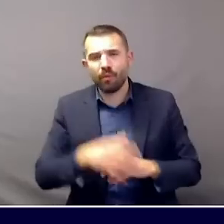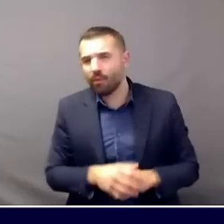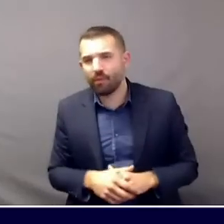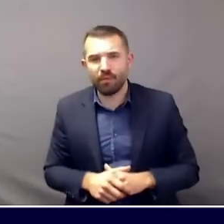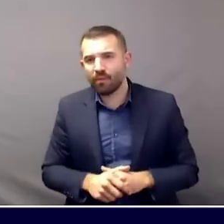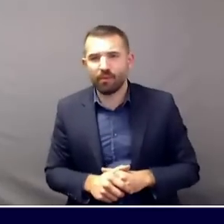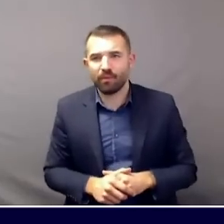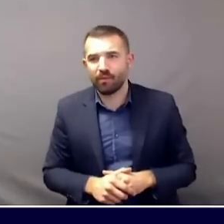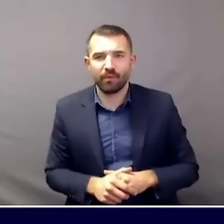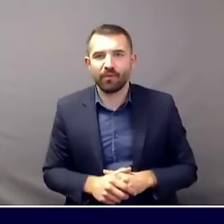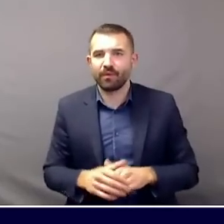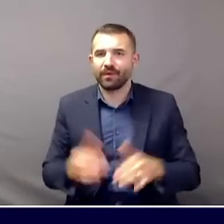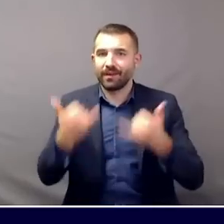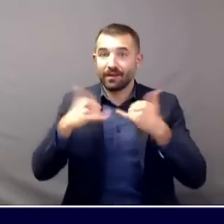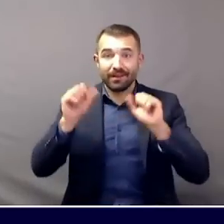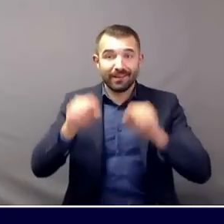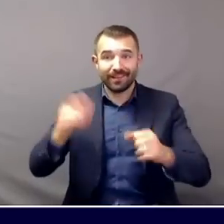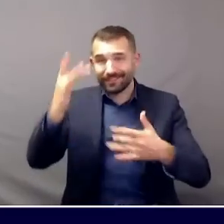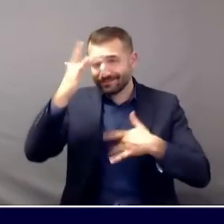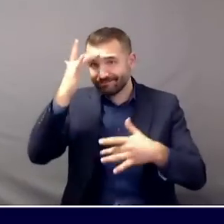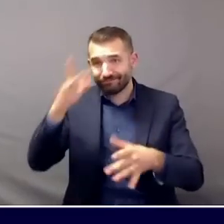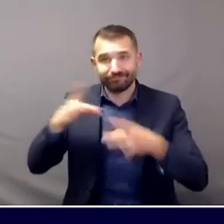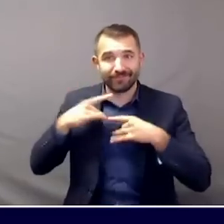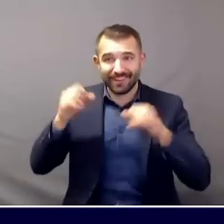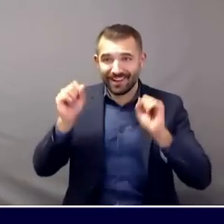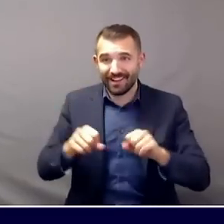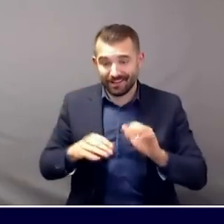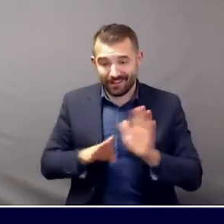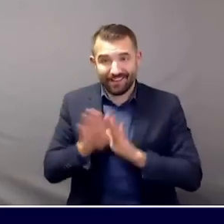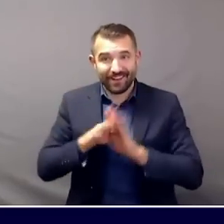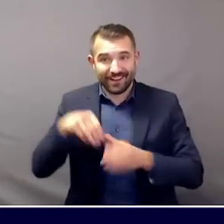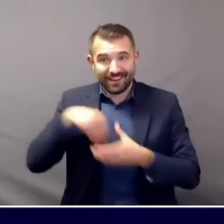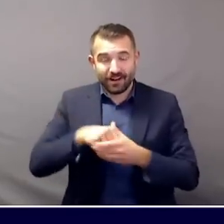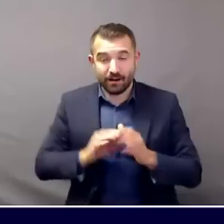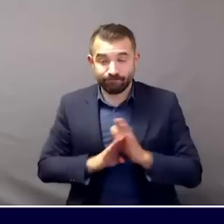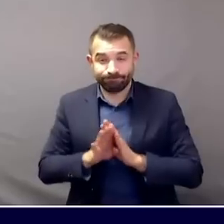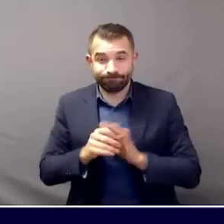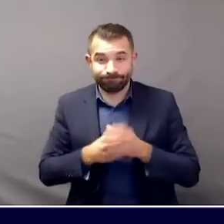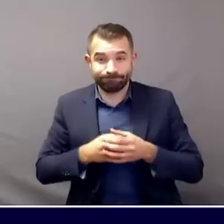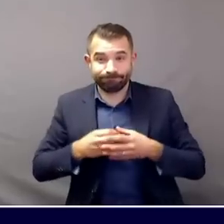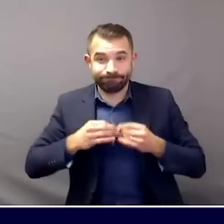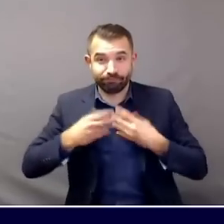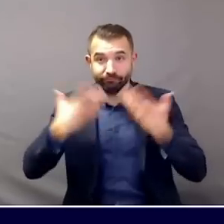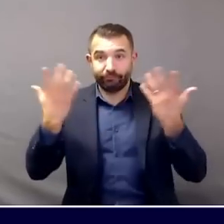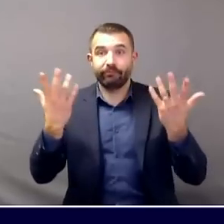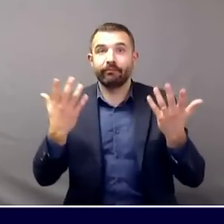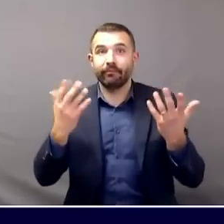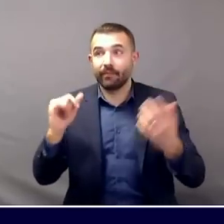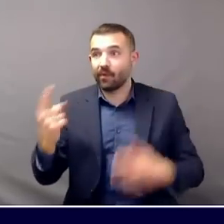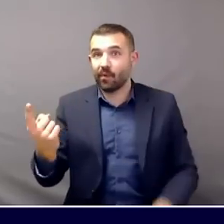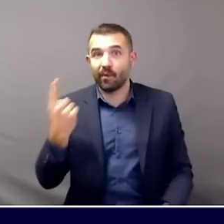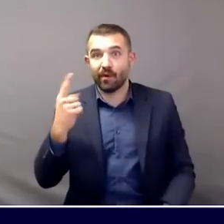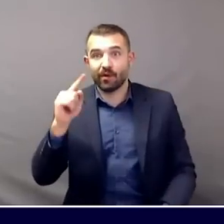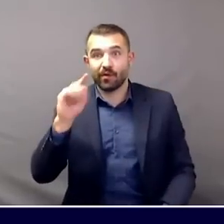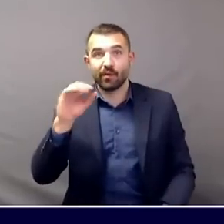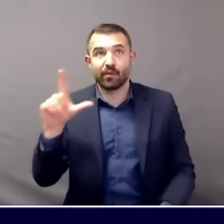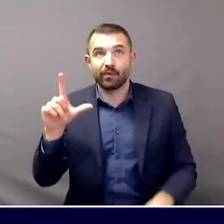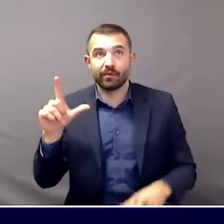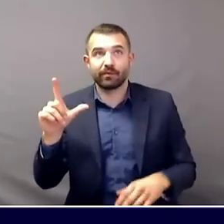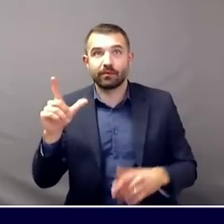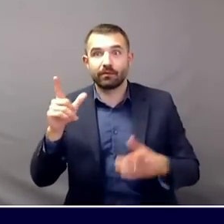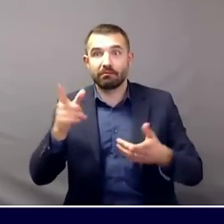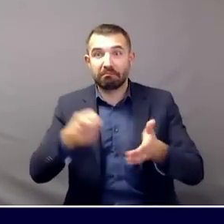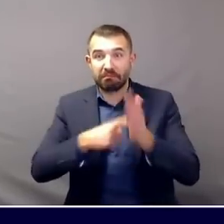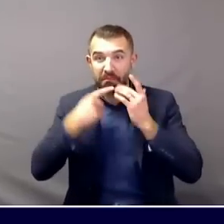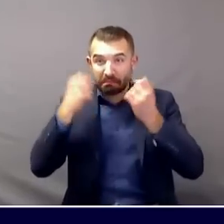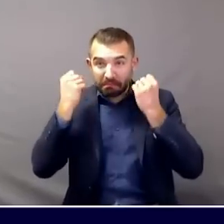develop the disease later. So we do urge people, while testing is one tool, it's not the only tool to have a safe Thanksgiving. And Joe,